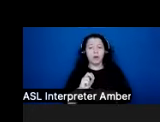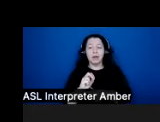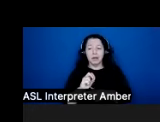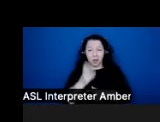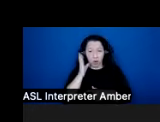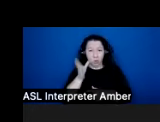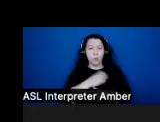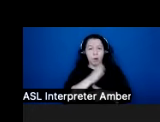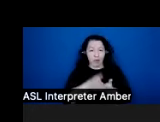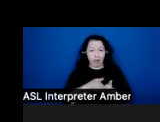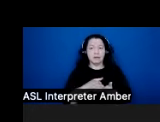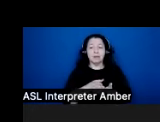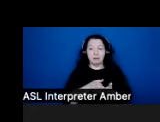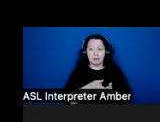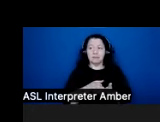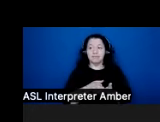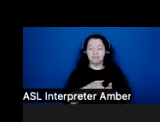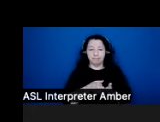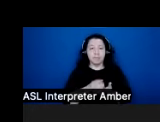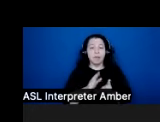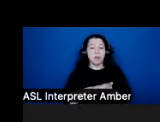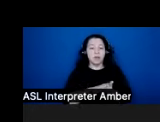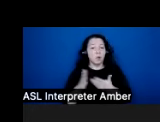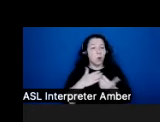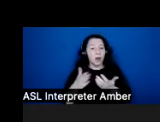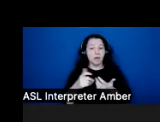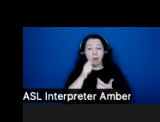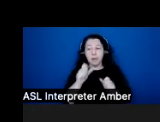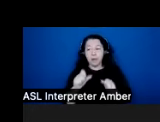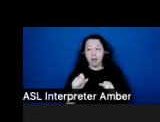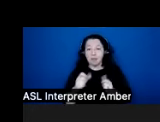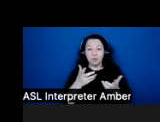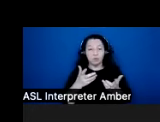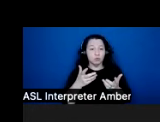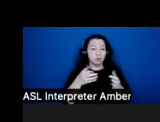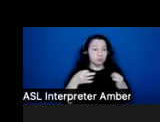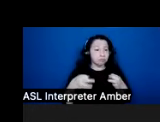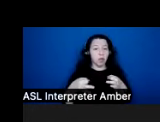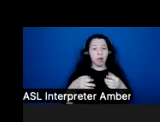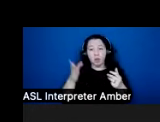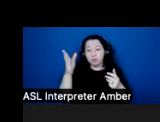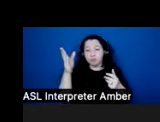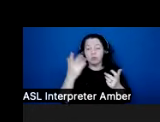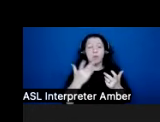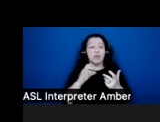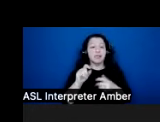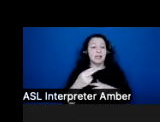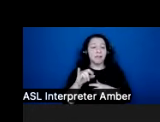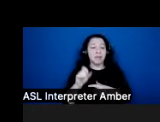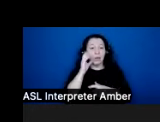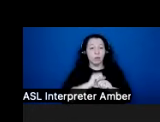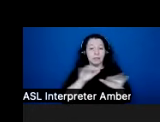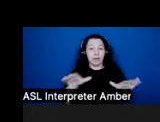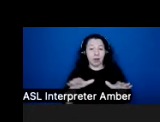were gonna. So whatever I don't get to, Steph will be sending out the PowerPoint